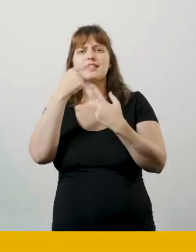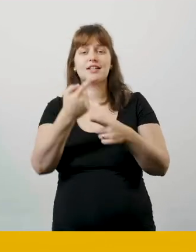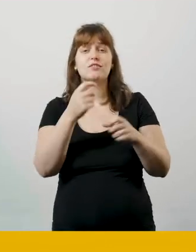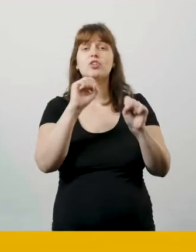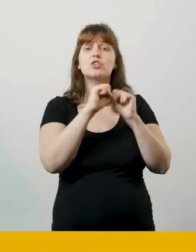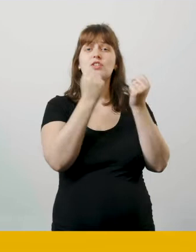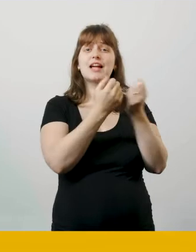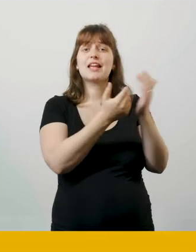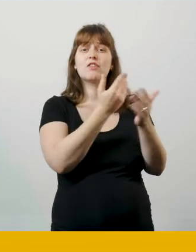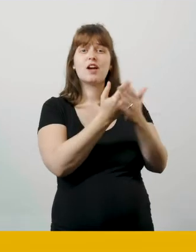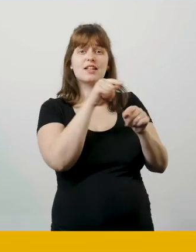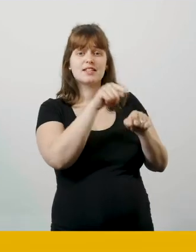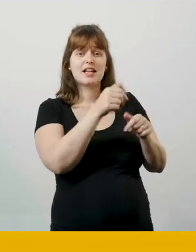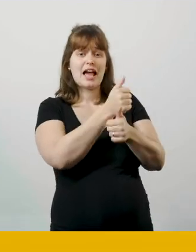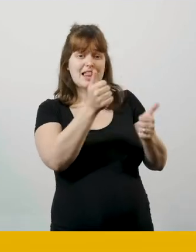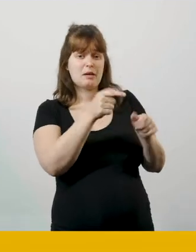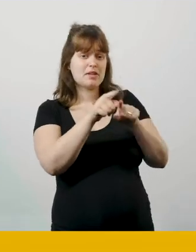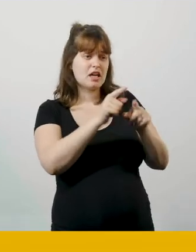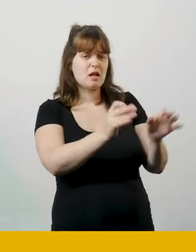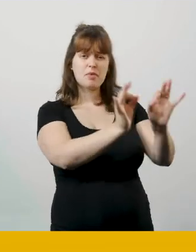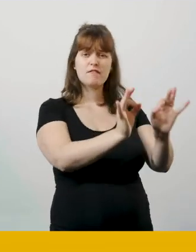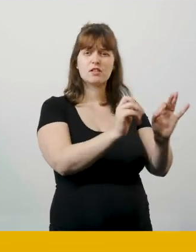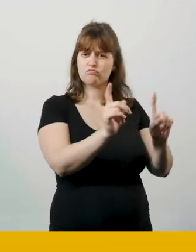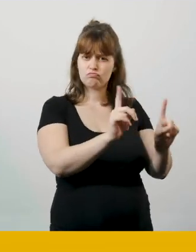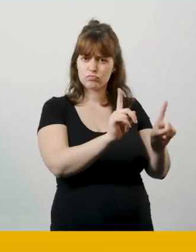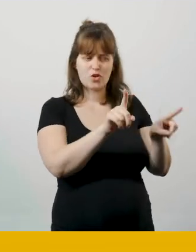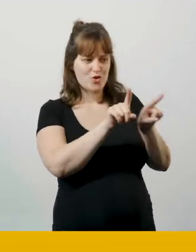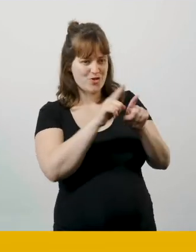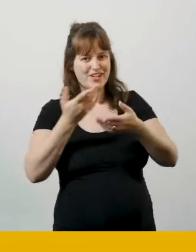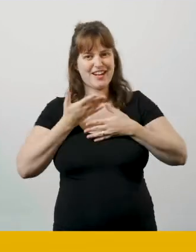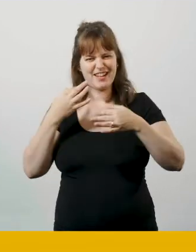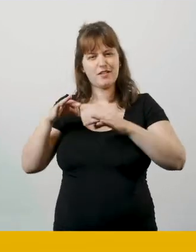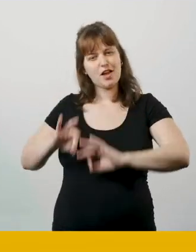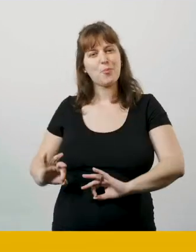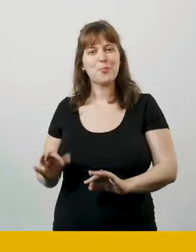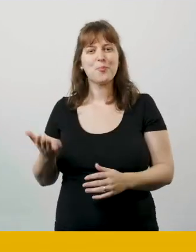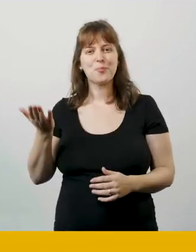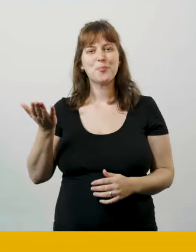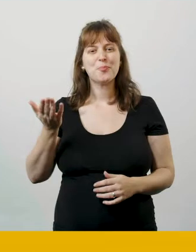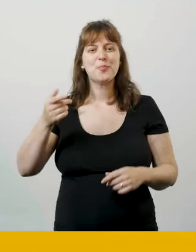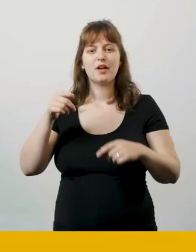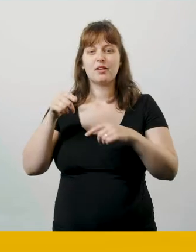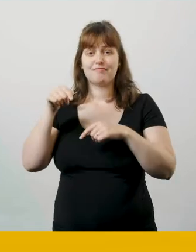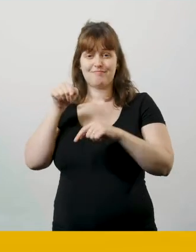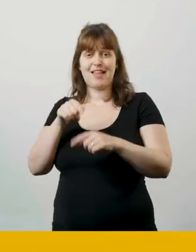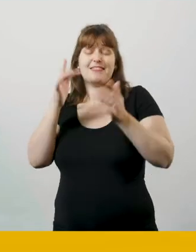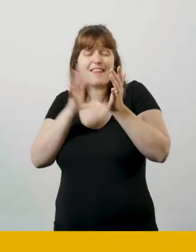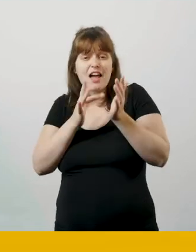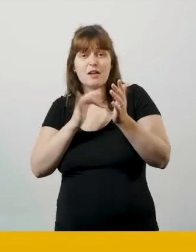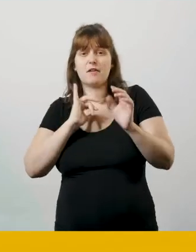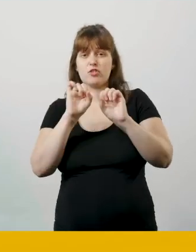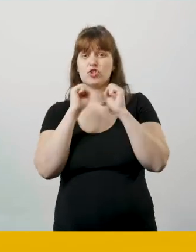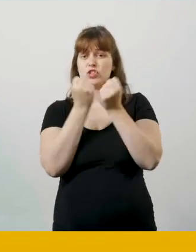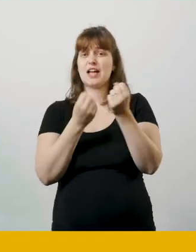innovation is not only excellence, but is also revenues. And that is what allows a